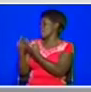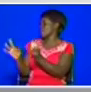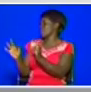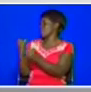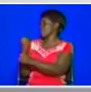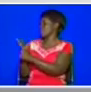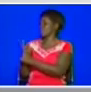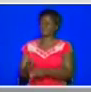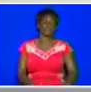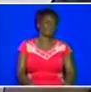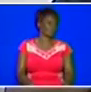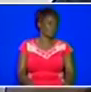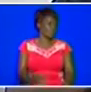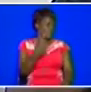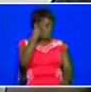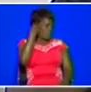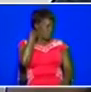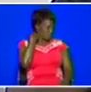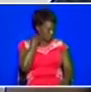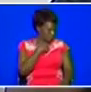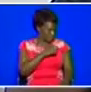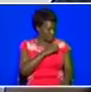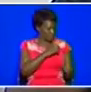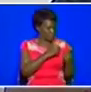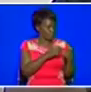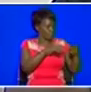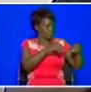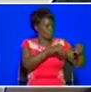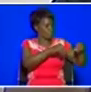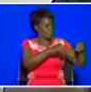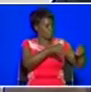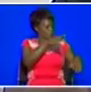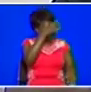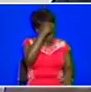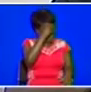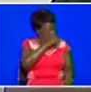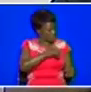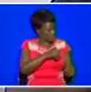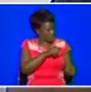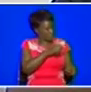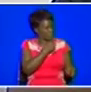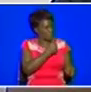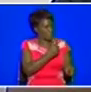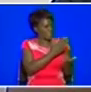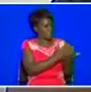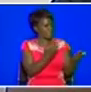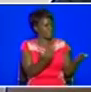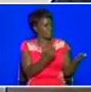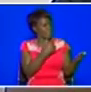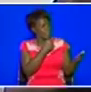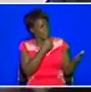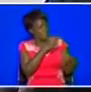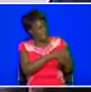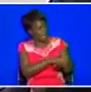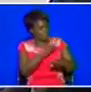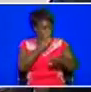start by making one point. If you start making quality-quantity trade-offs in education, mm-hmm. you are saying some kids should get good education